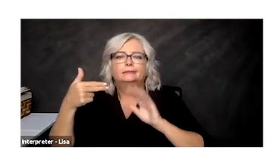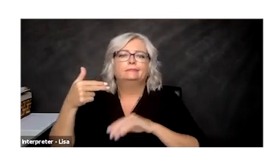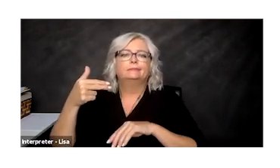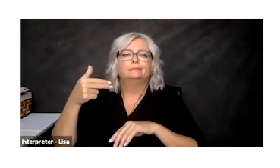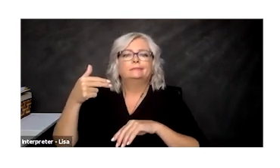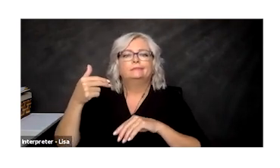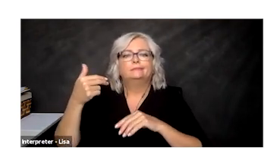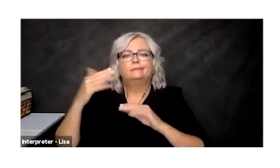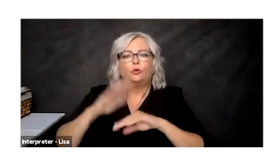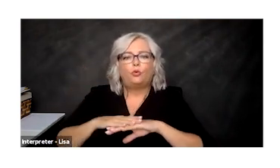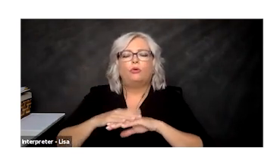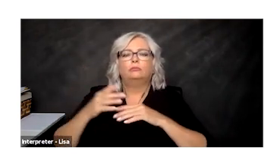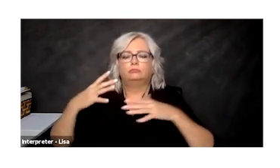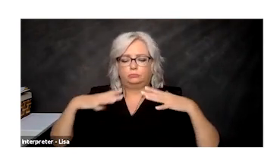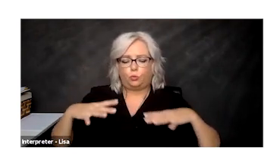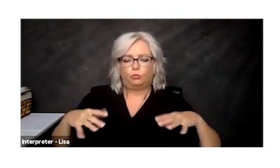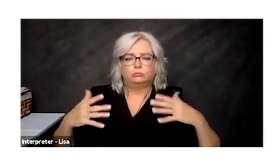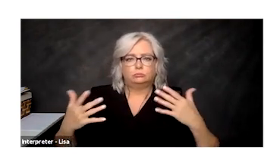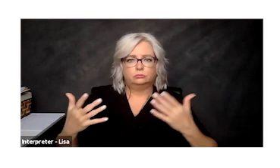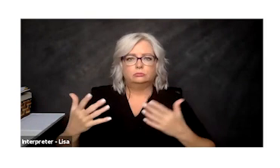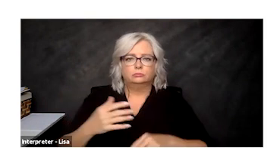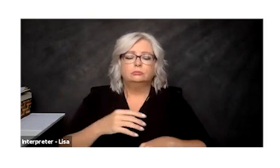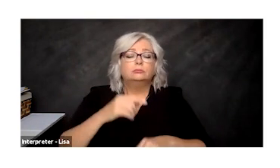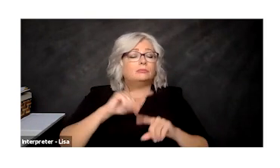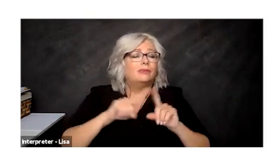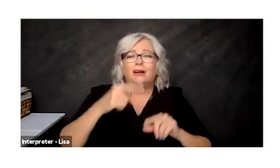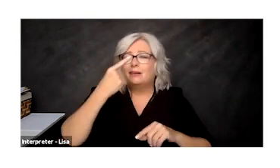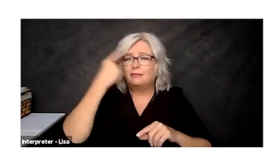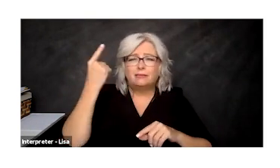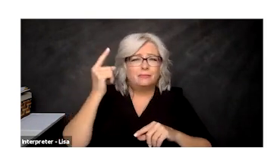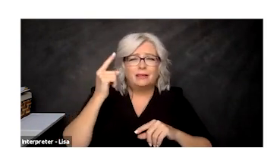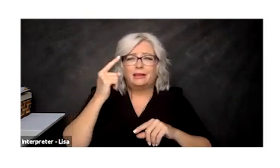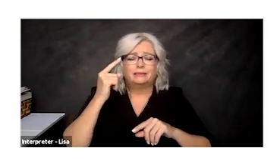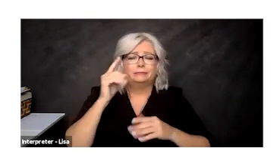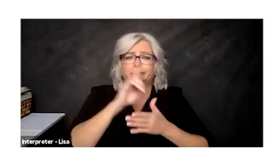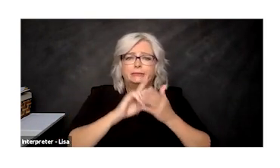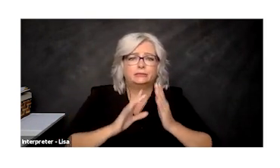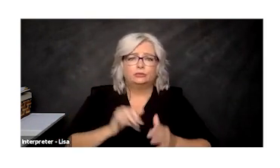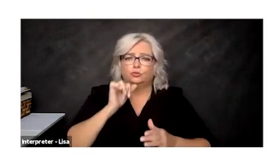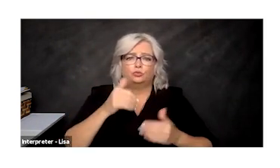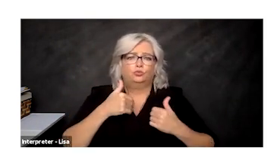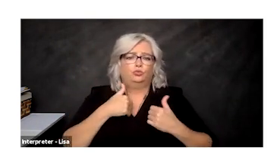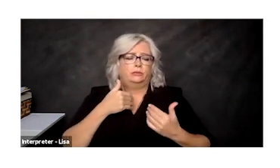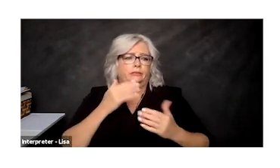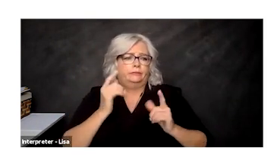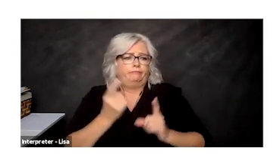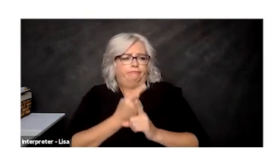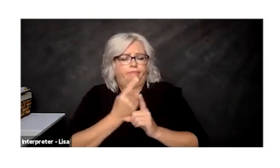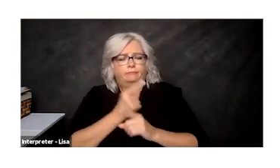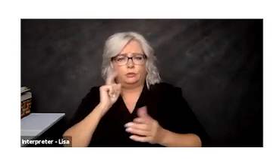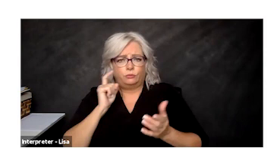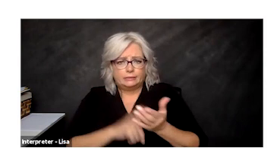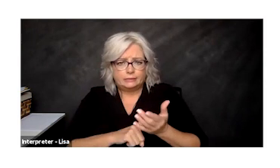creatives and so forth, they don't get the recognition that they deserve until there's a certain sort of association